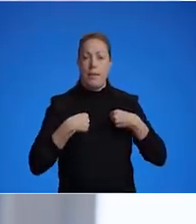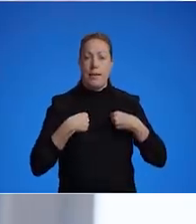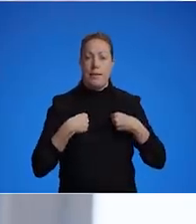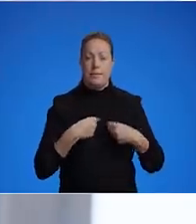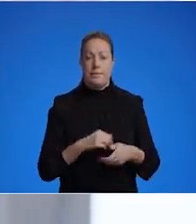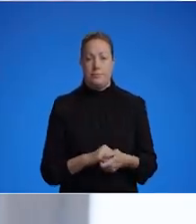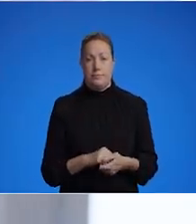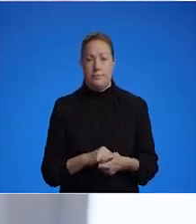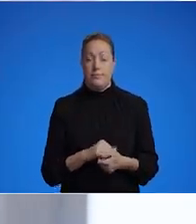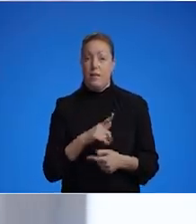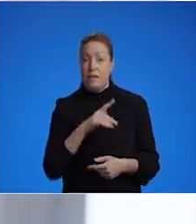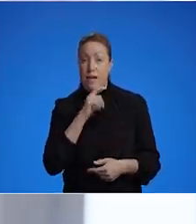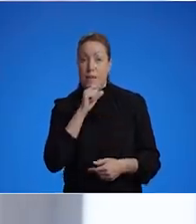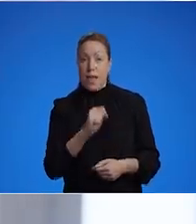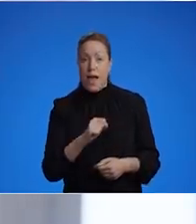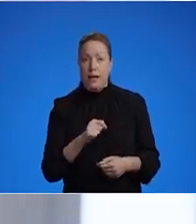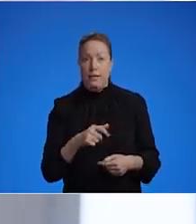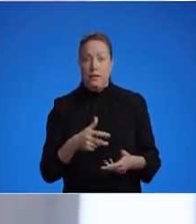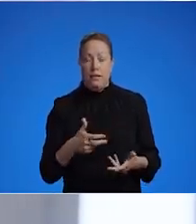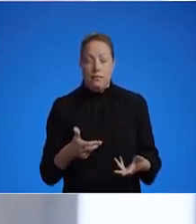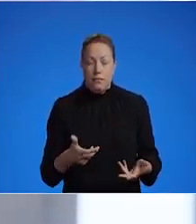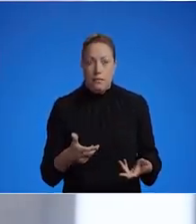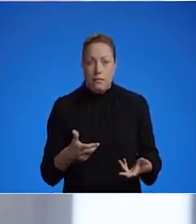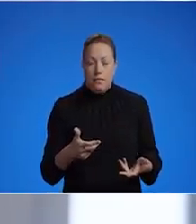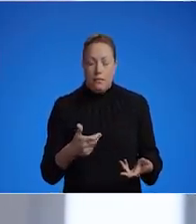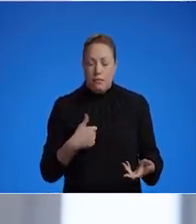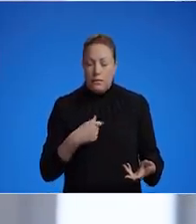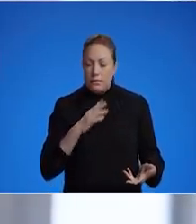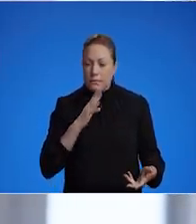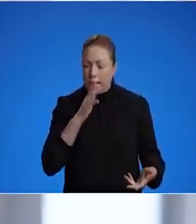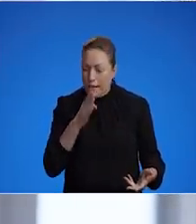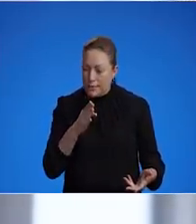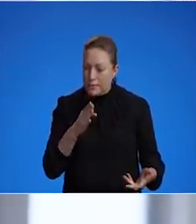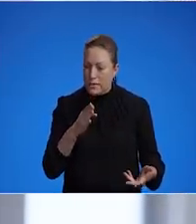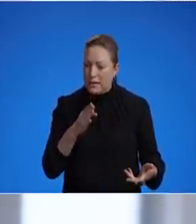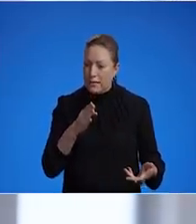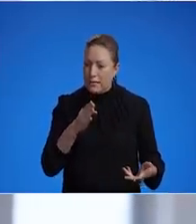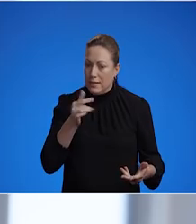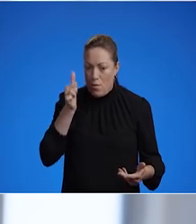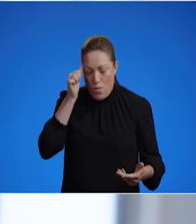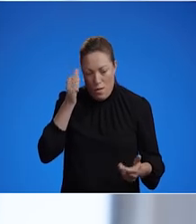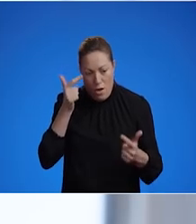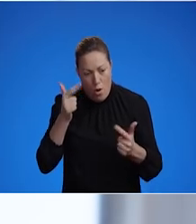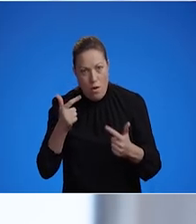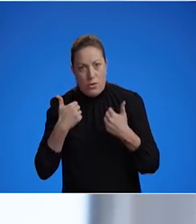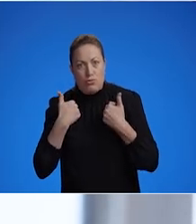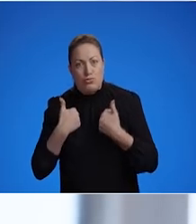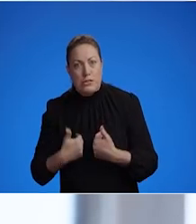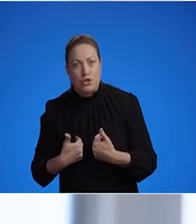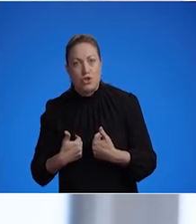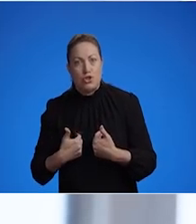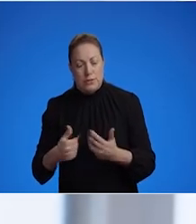face fell at these words, And he went away sad, For he was a man of great wealth.